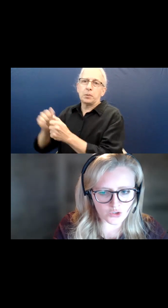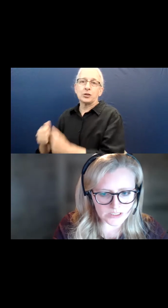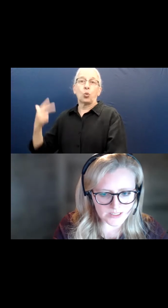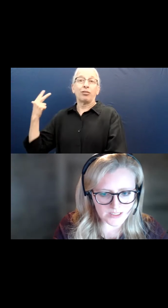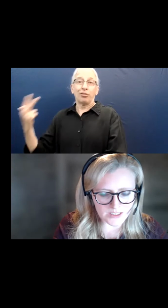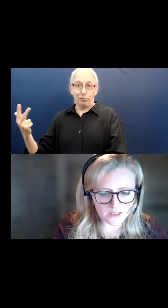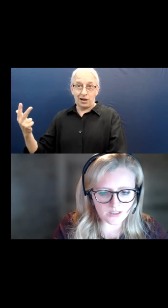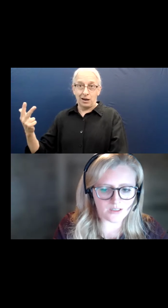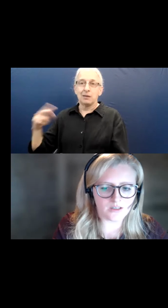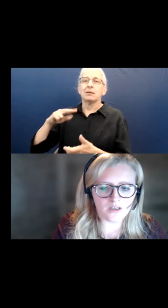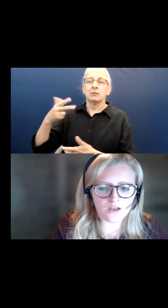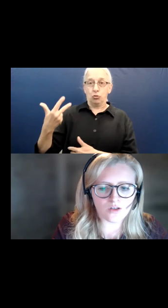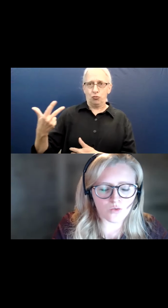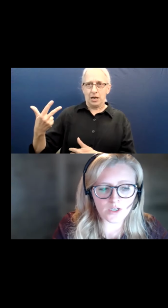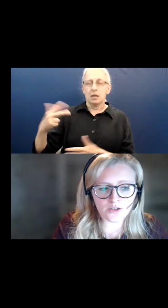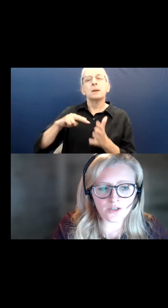1,367 trees.